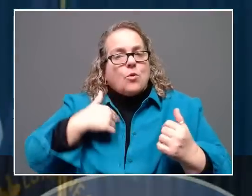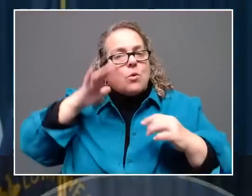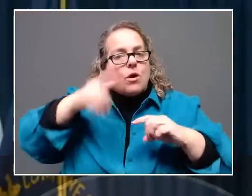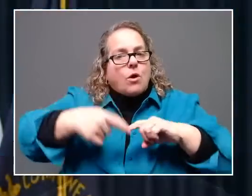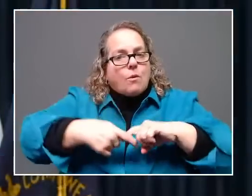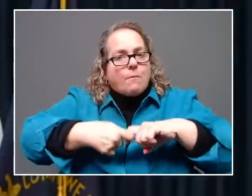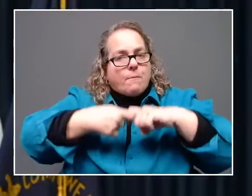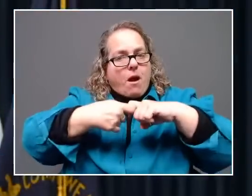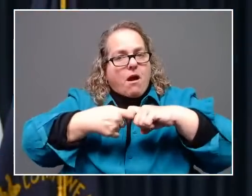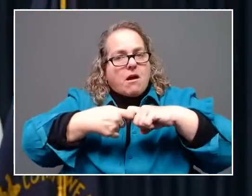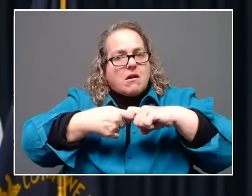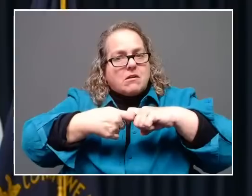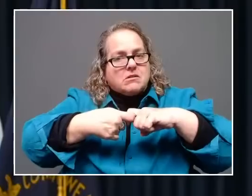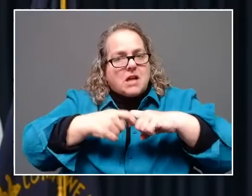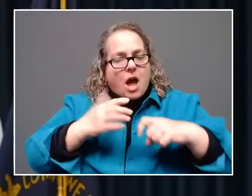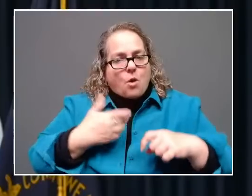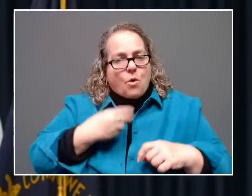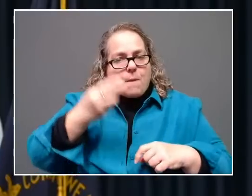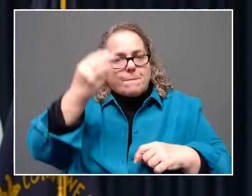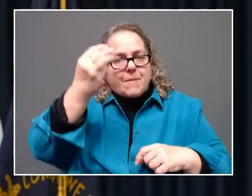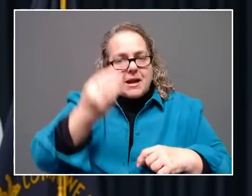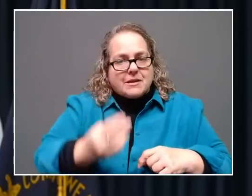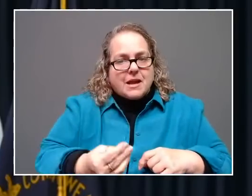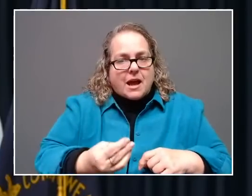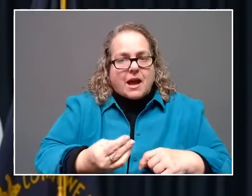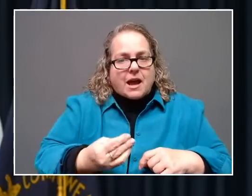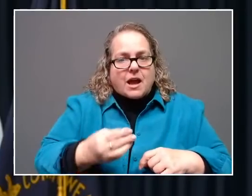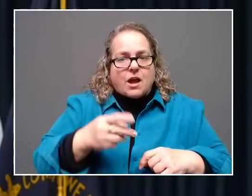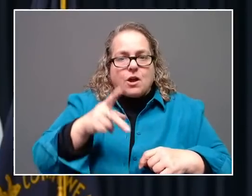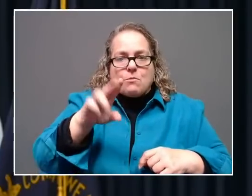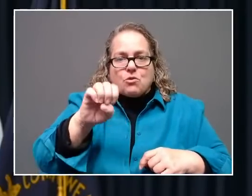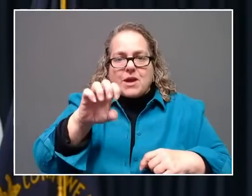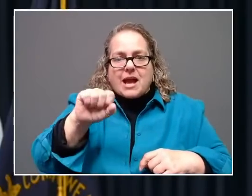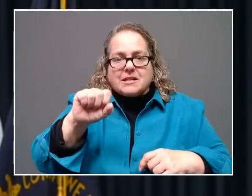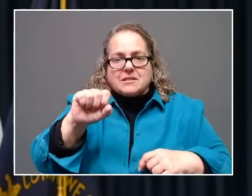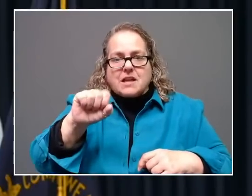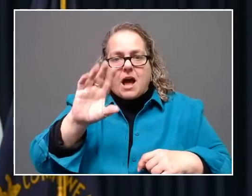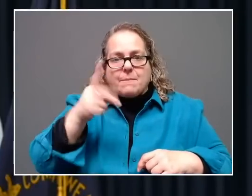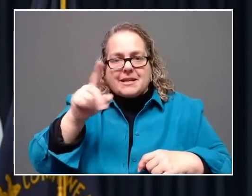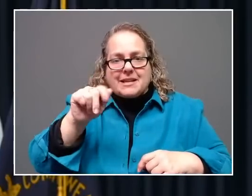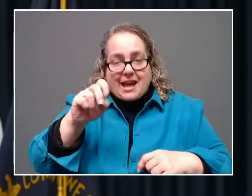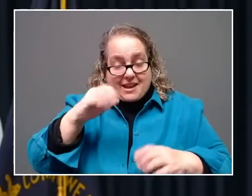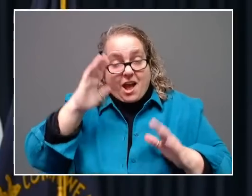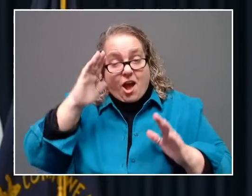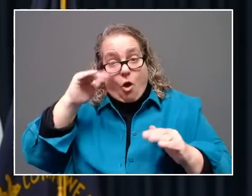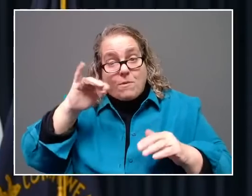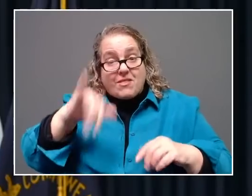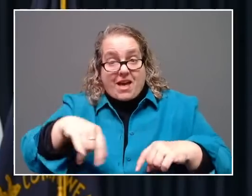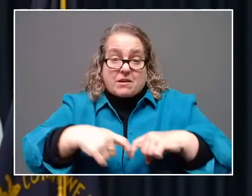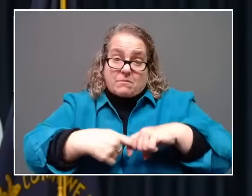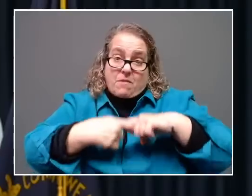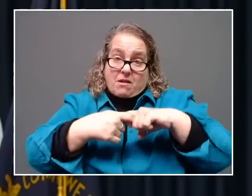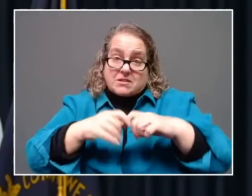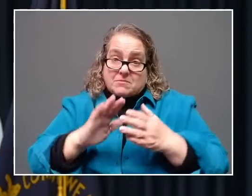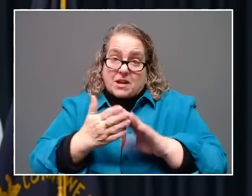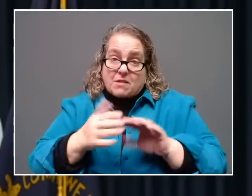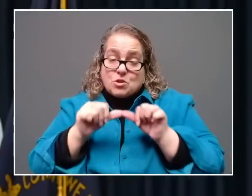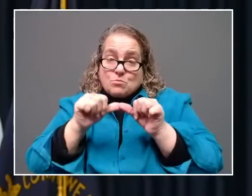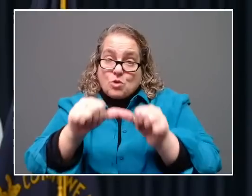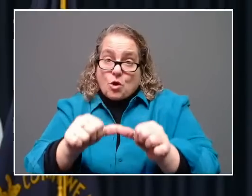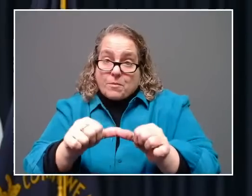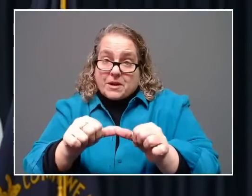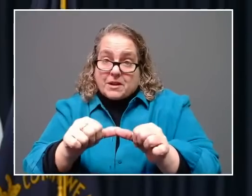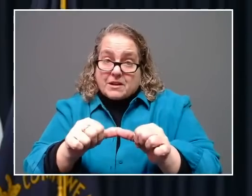COVID press updates. And I'm going to hope that pause becomes permanent. But I once said we were having our